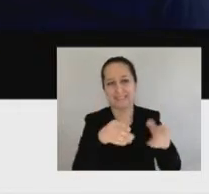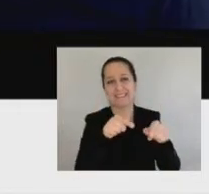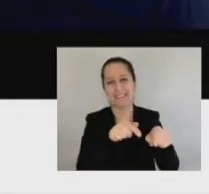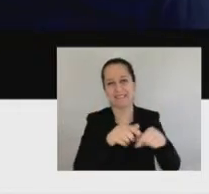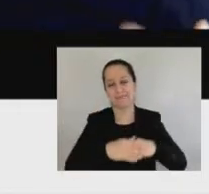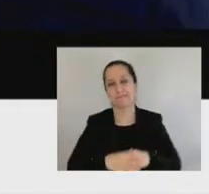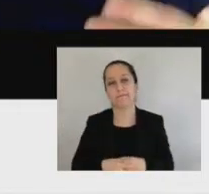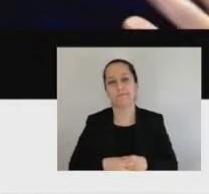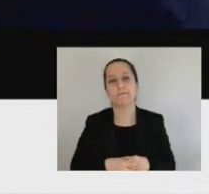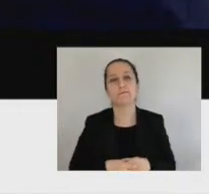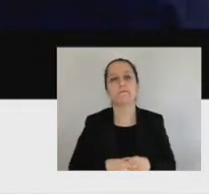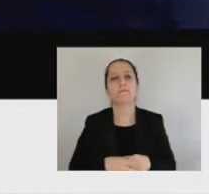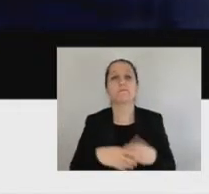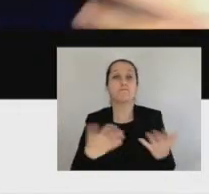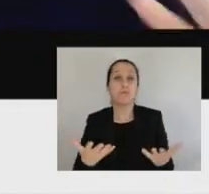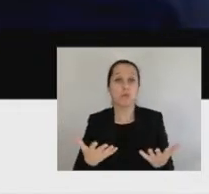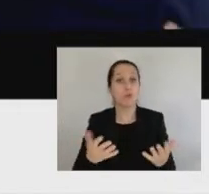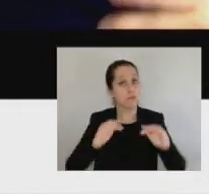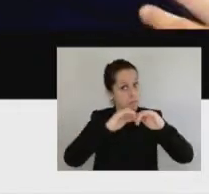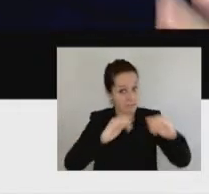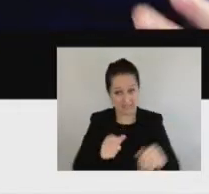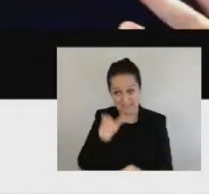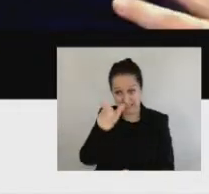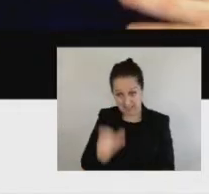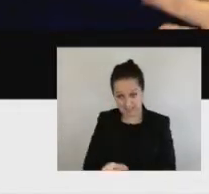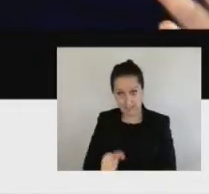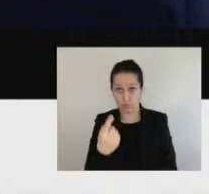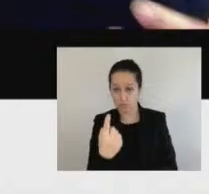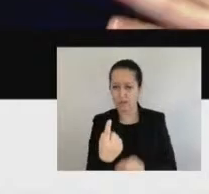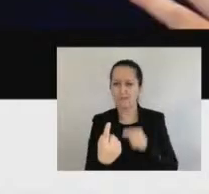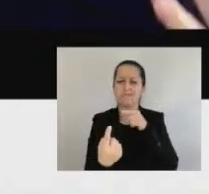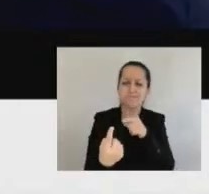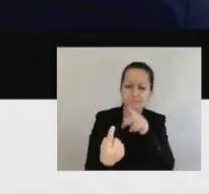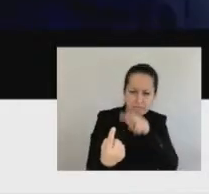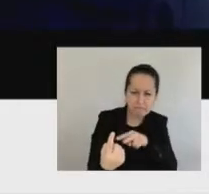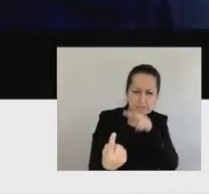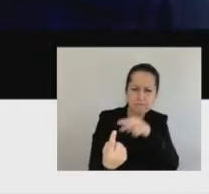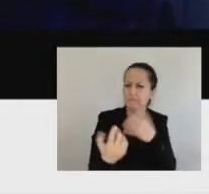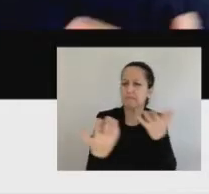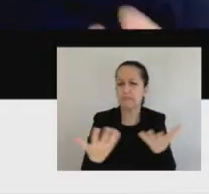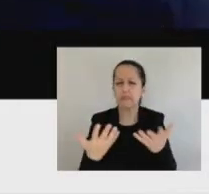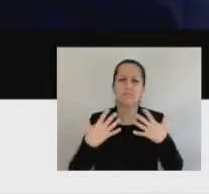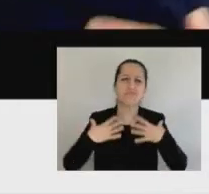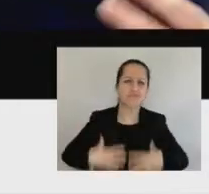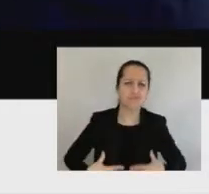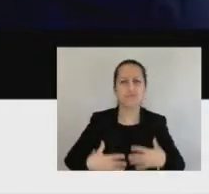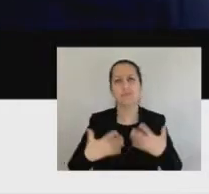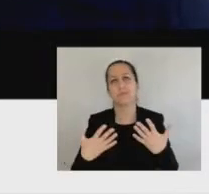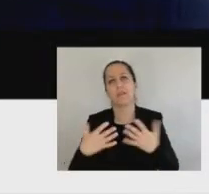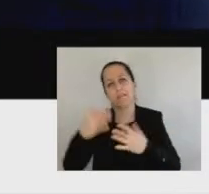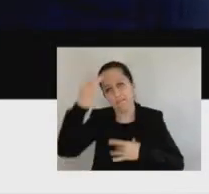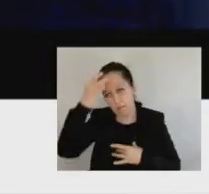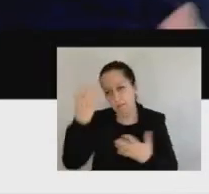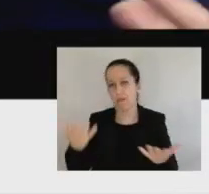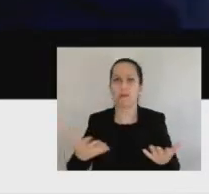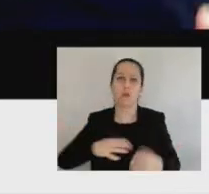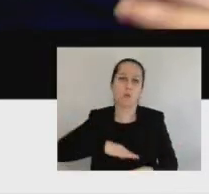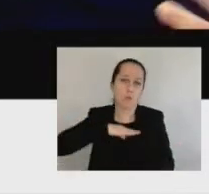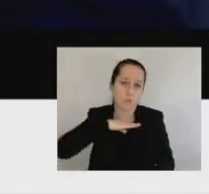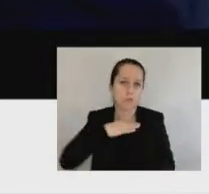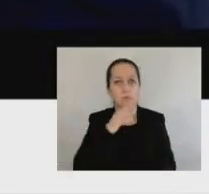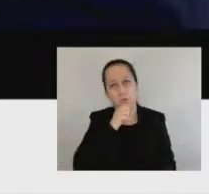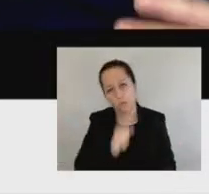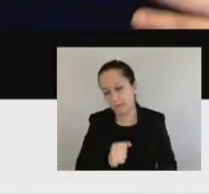And as what I was saying, individual vulnerability or individual characteristics of